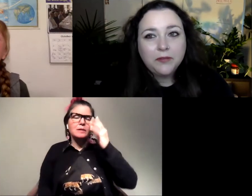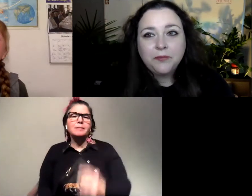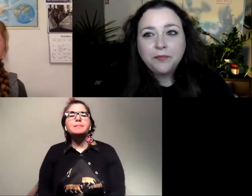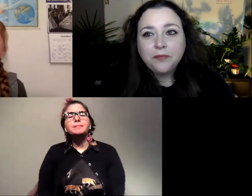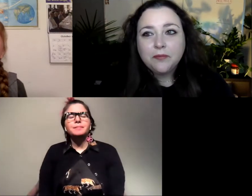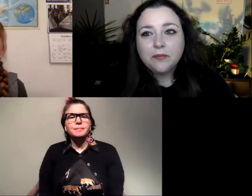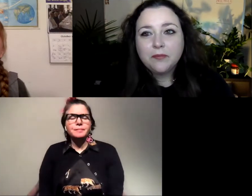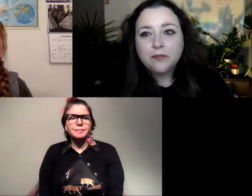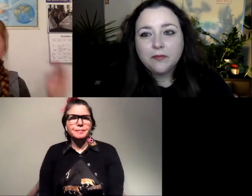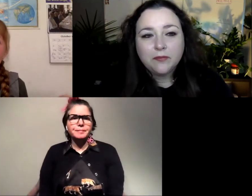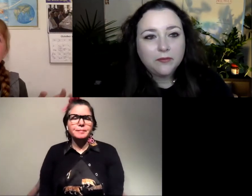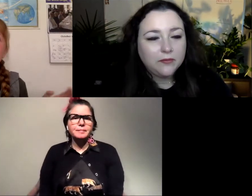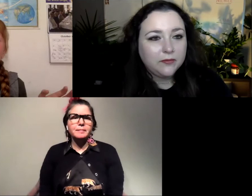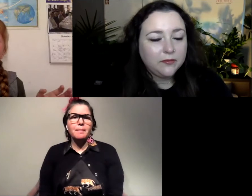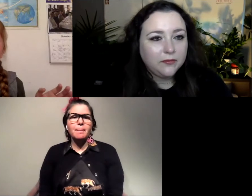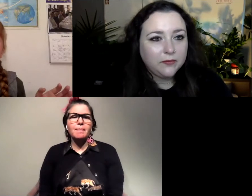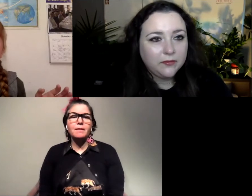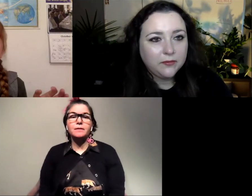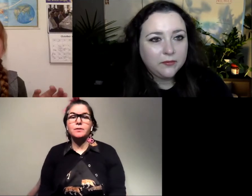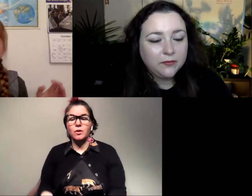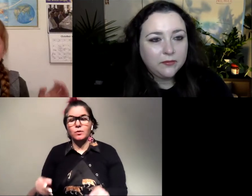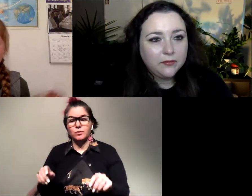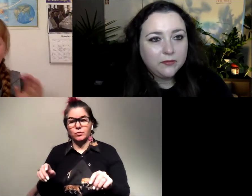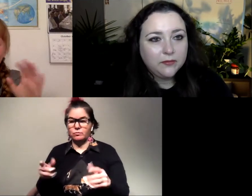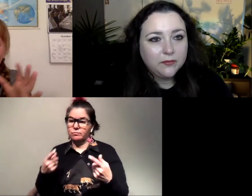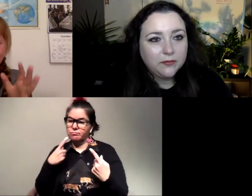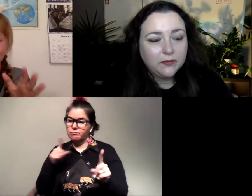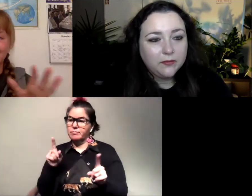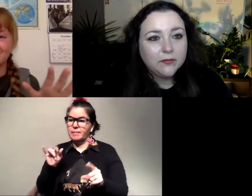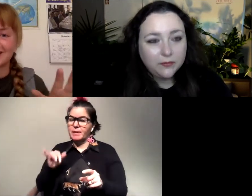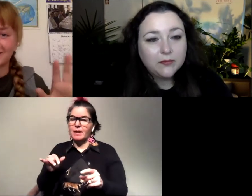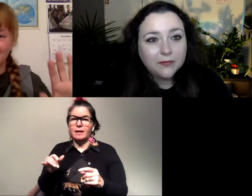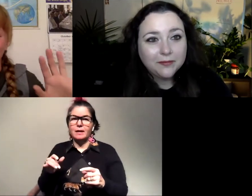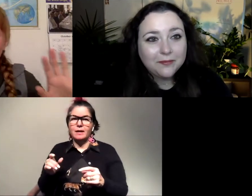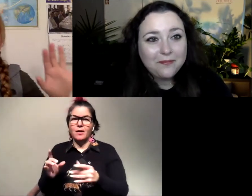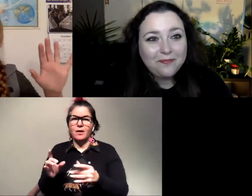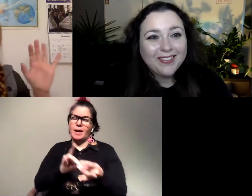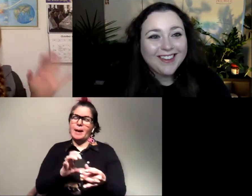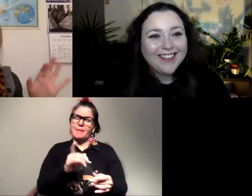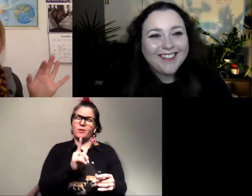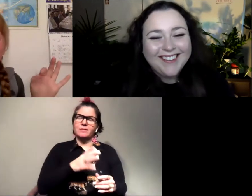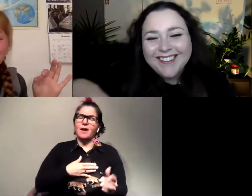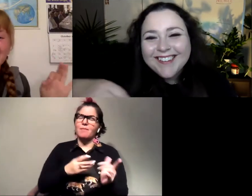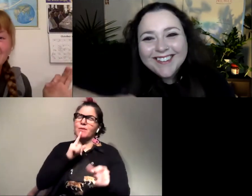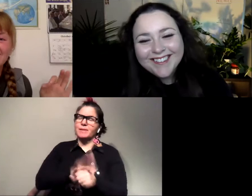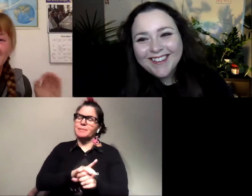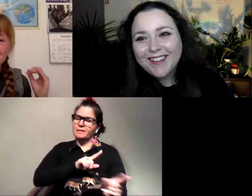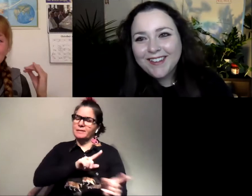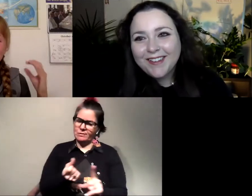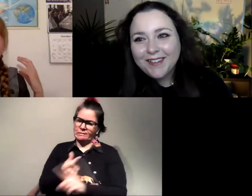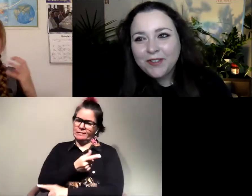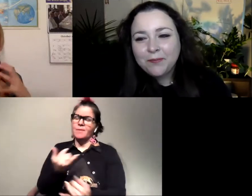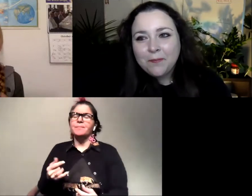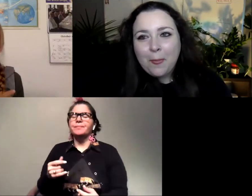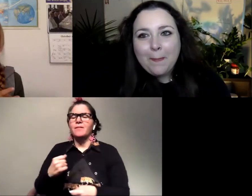So to be able to do that, we are going to connect back to the question, I promise. To be able to do that, they had to make